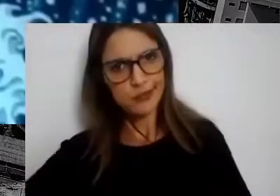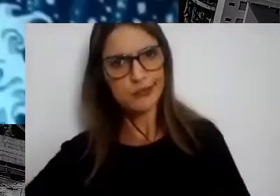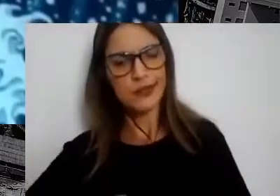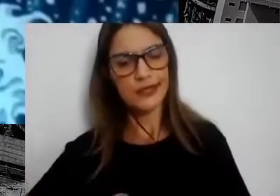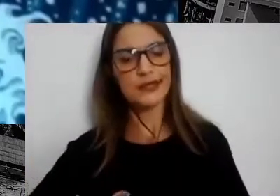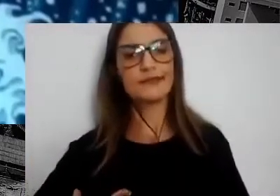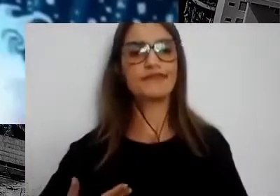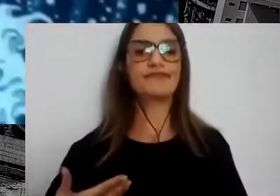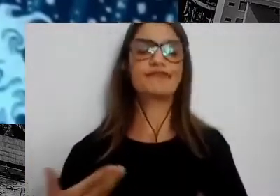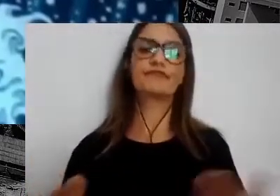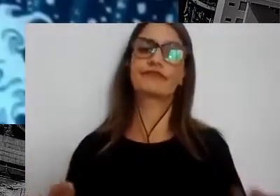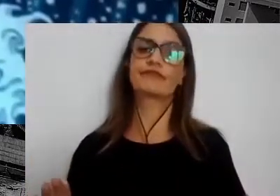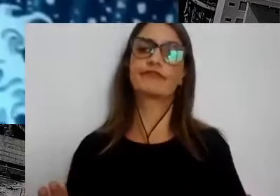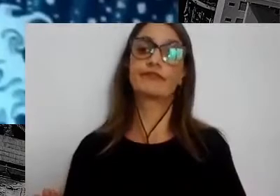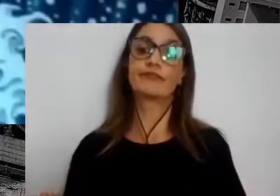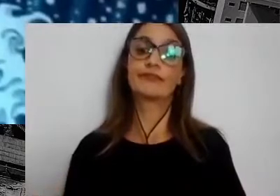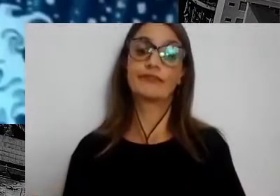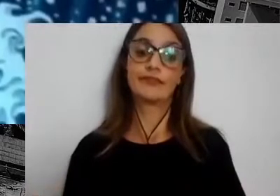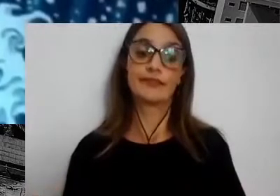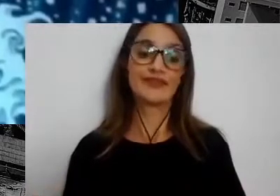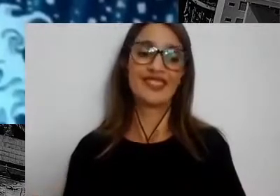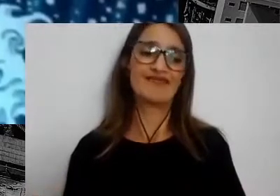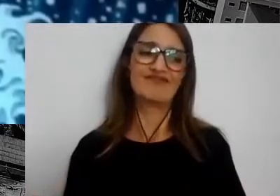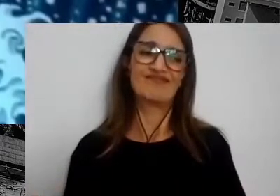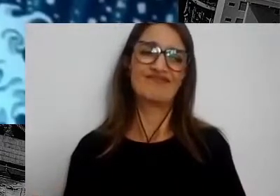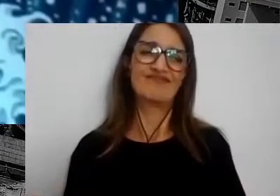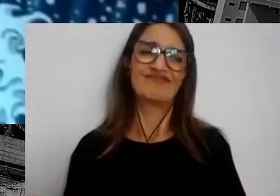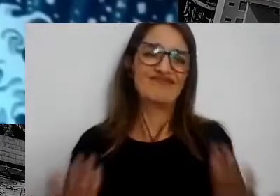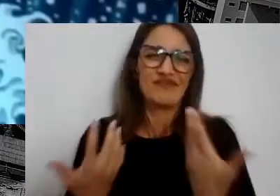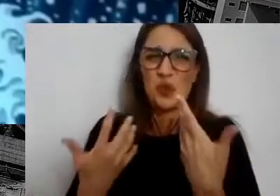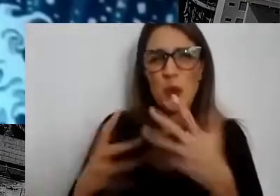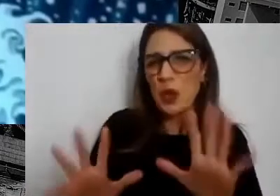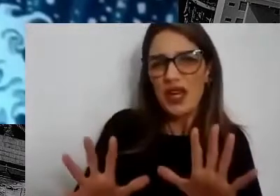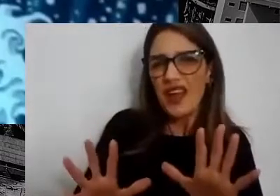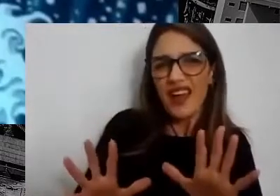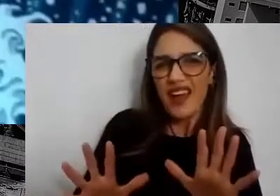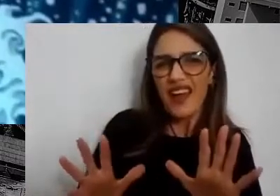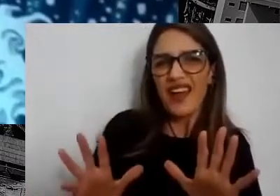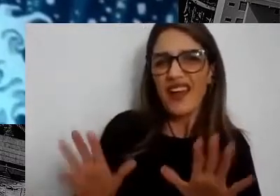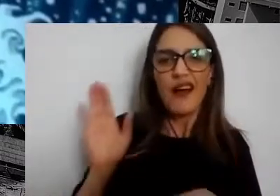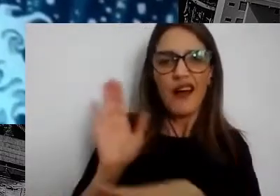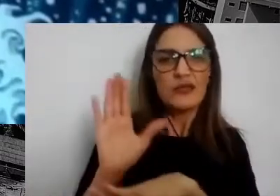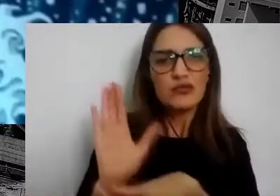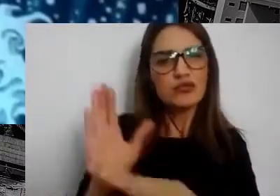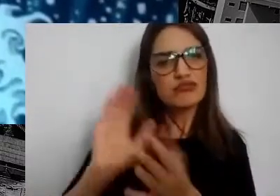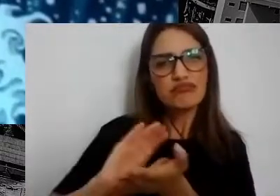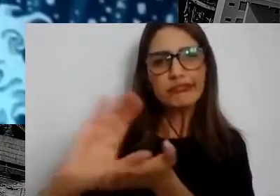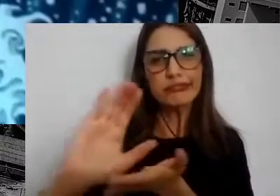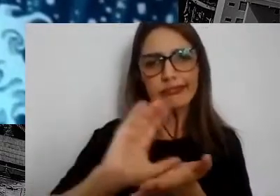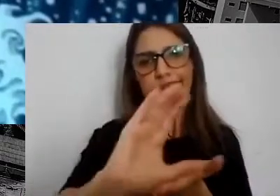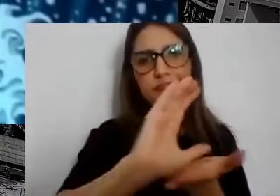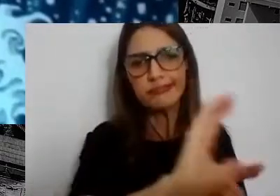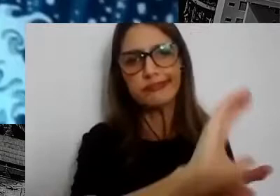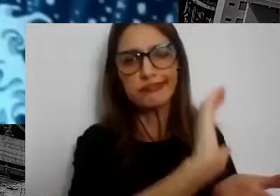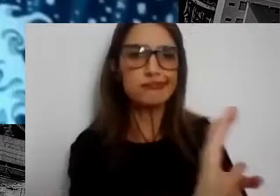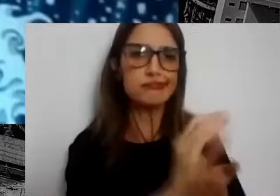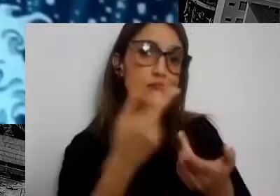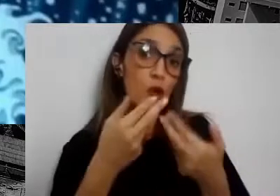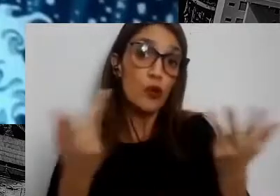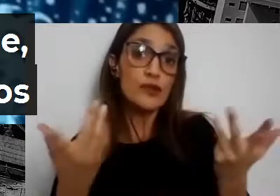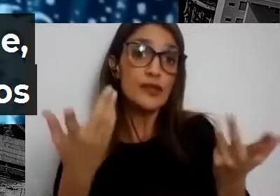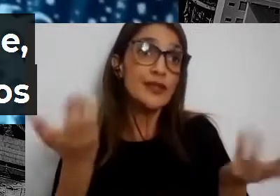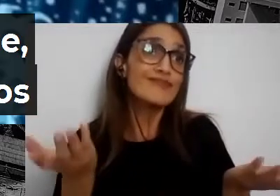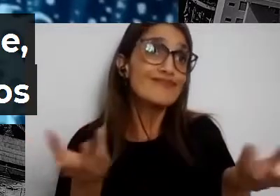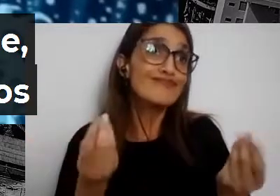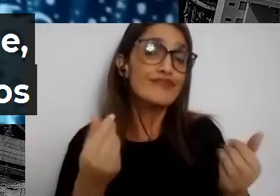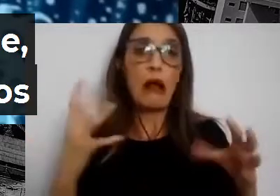arrangements where a transportation agency or a stormwater capture agency is co-investing in a project with a corporate